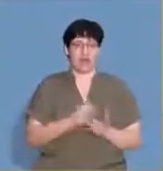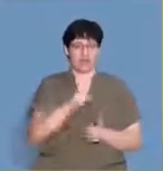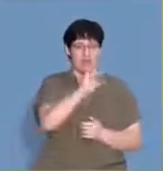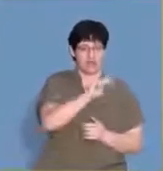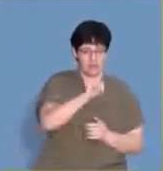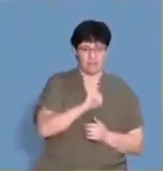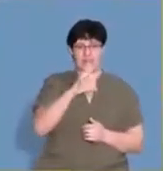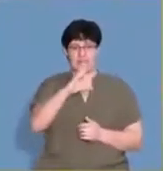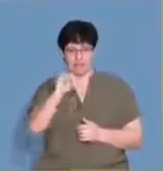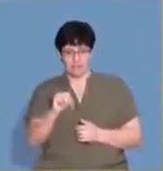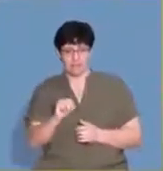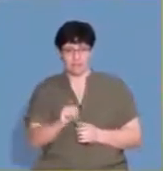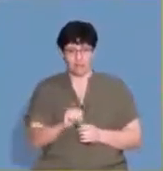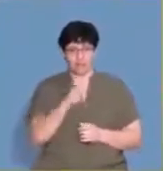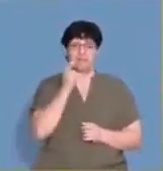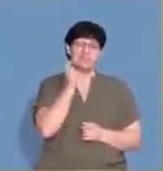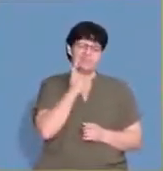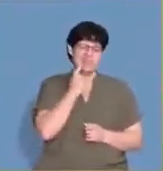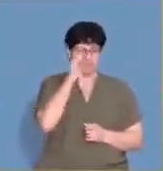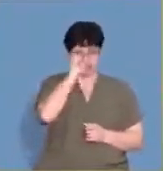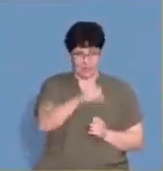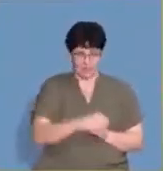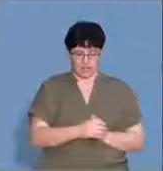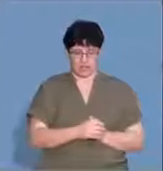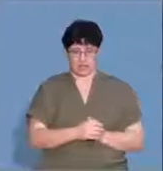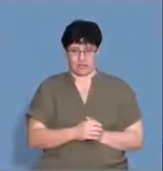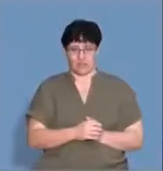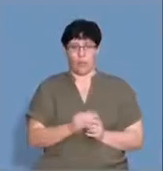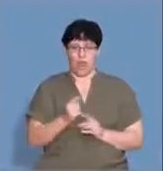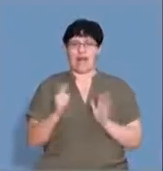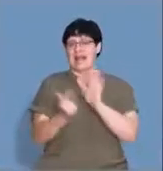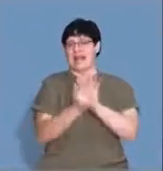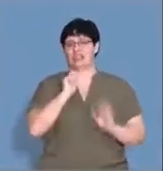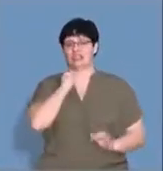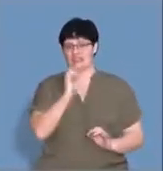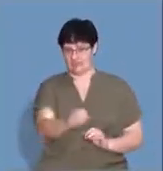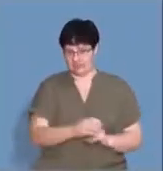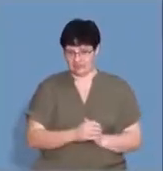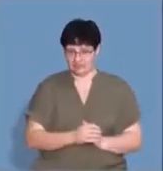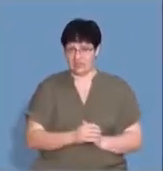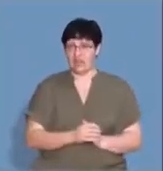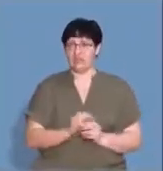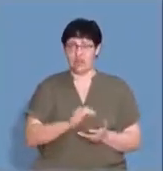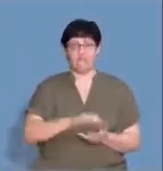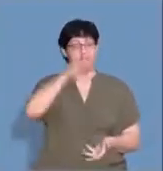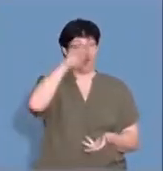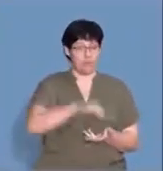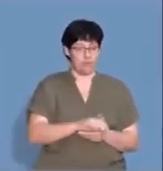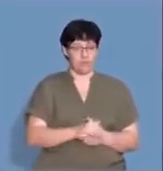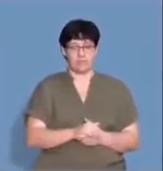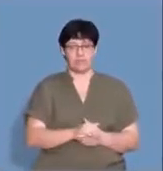millimeters on there, so 10 is easy to remember. It's on my legal cheat. My volume, what I like to